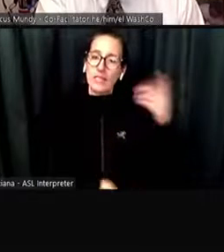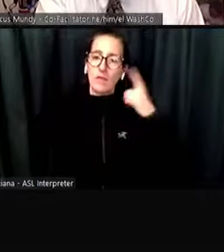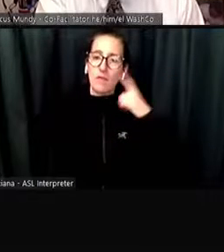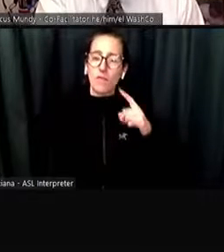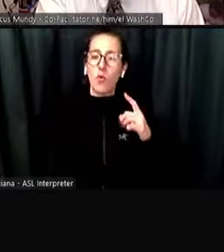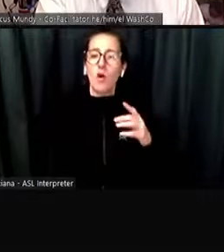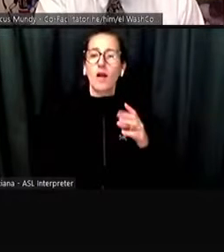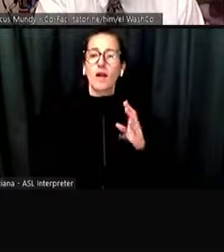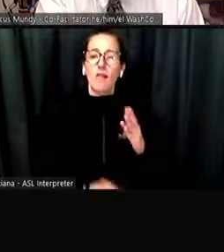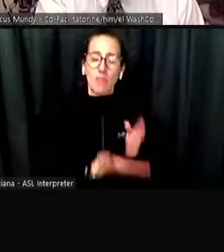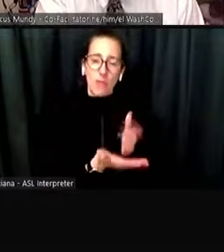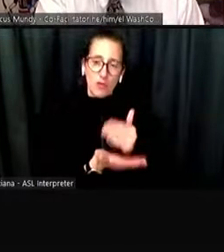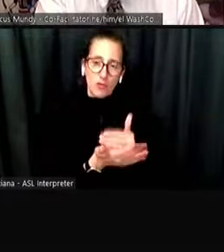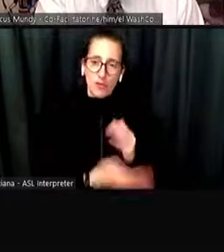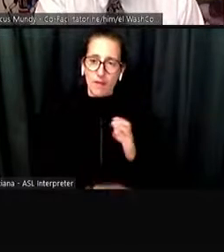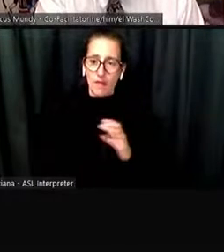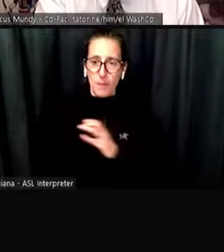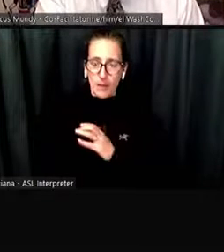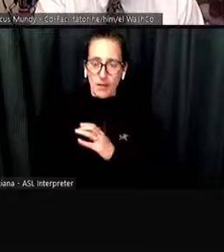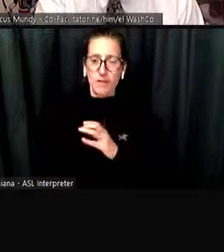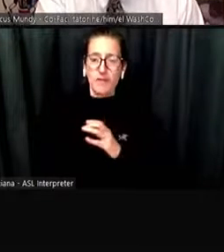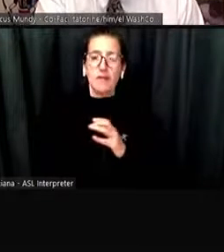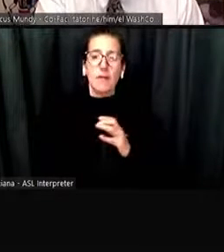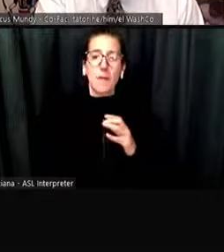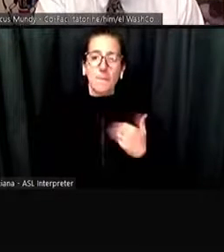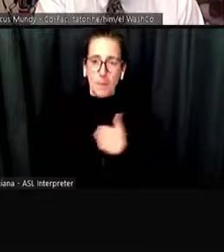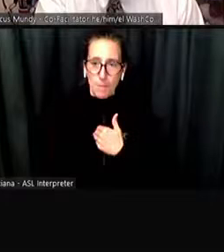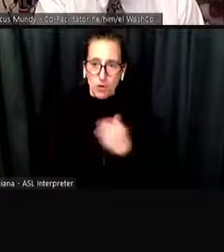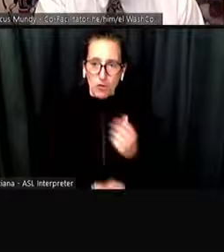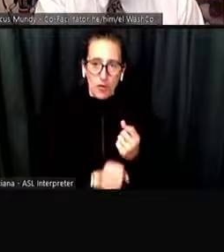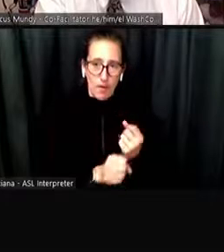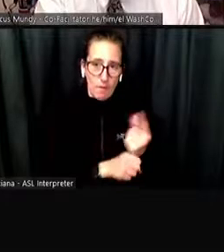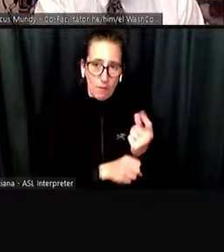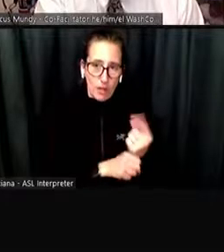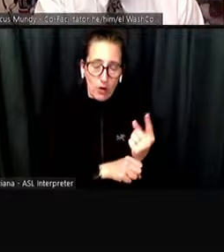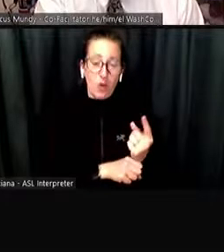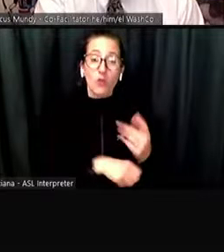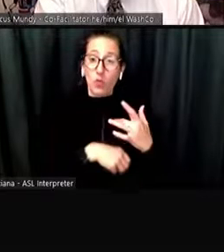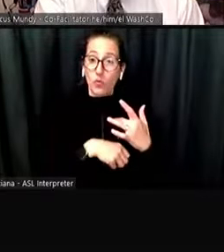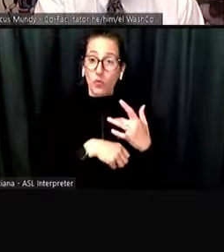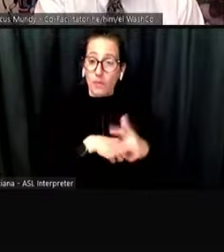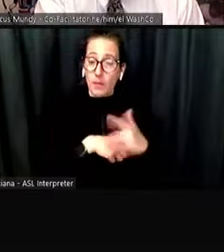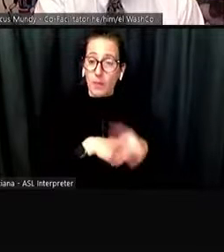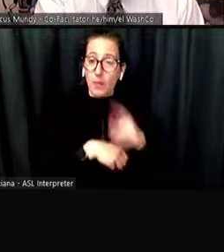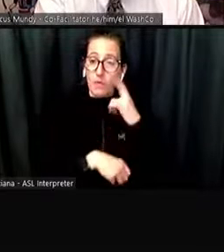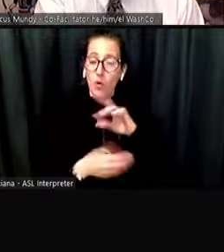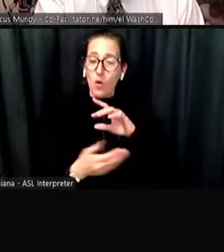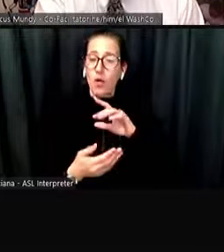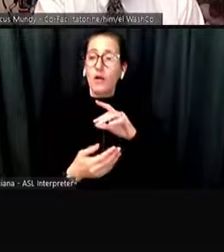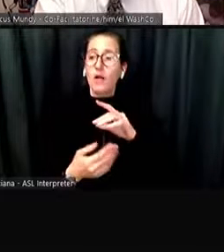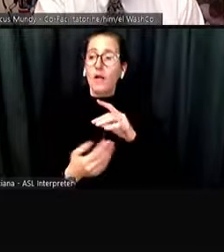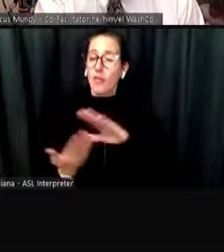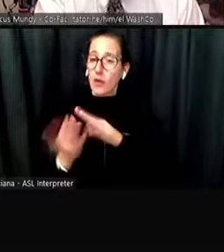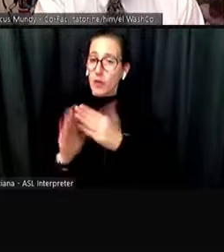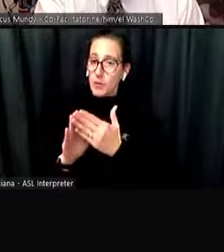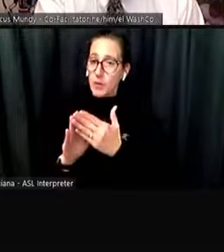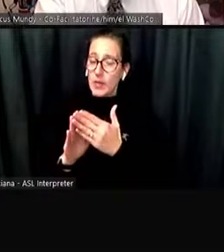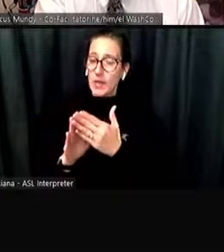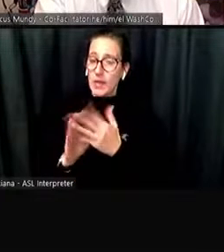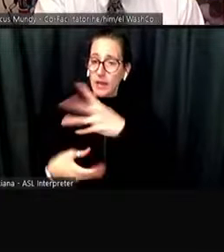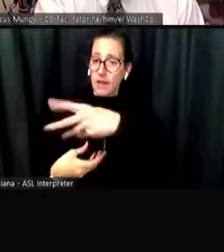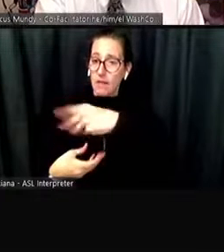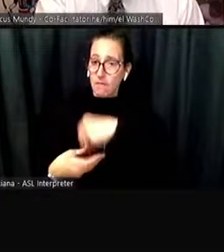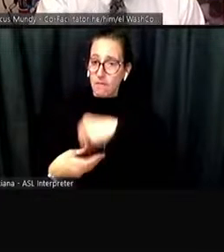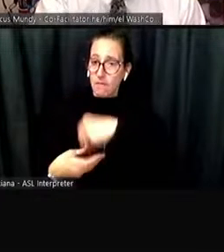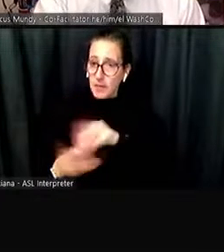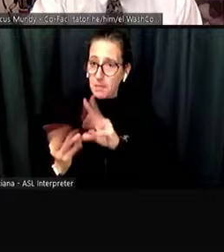that's available as this, it's not only available as this community investment forums, but we actually have that presented as